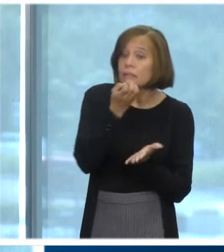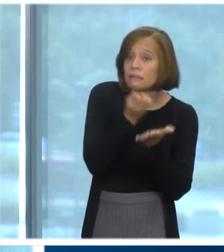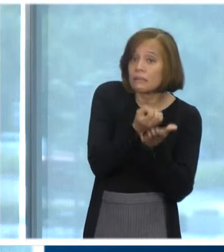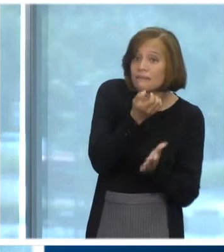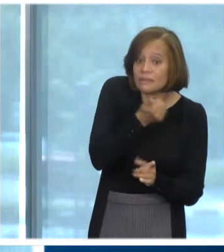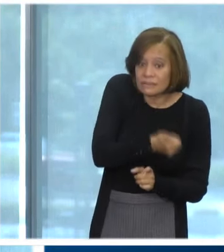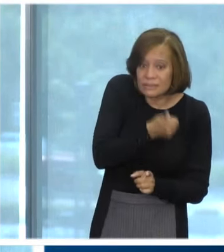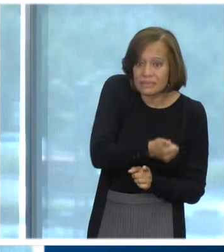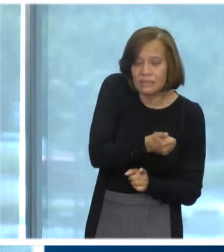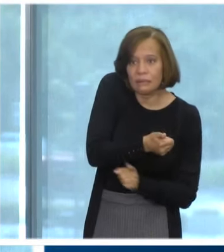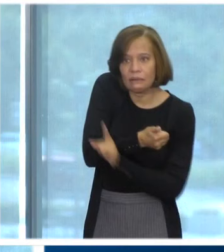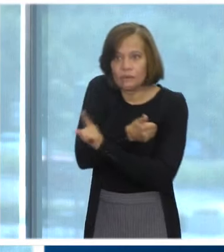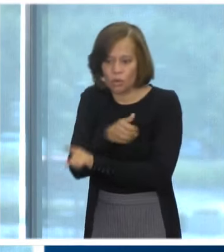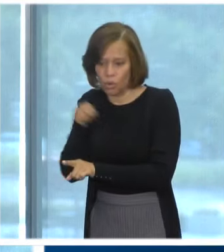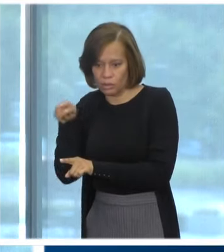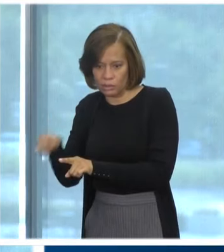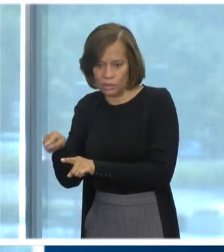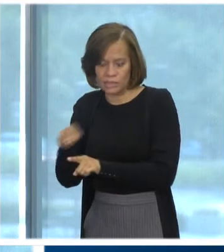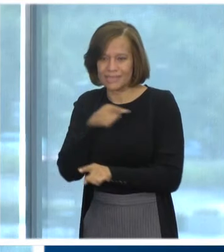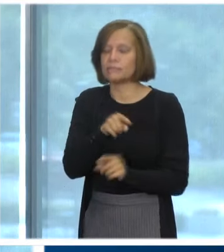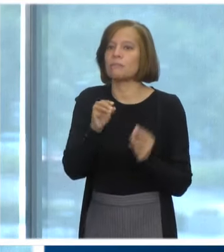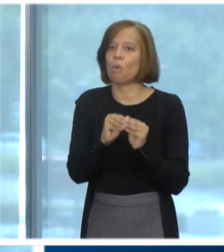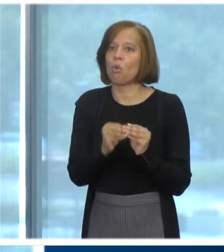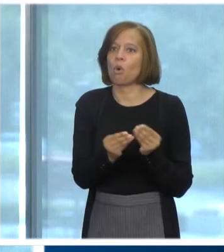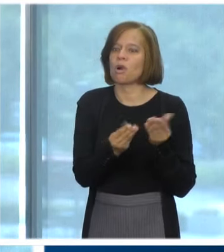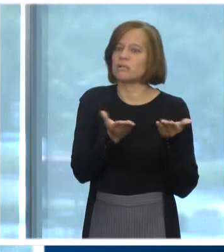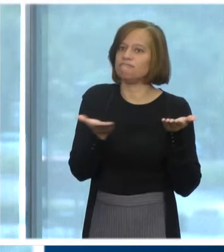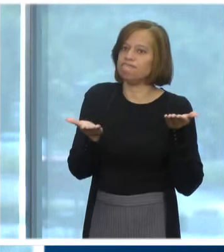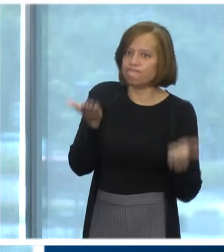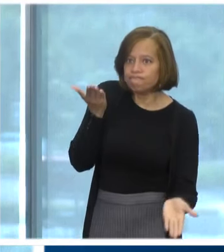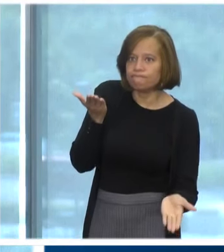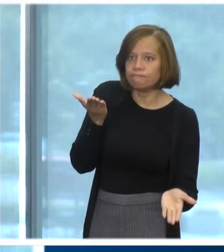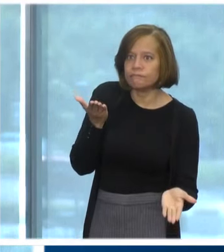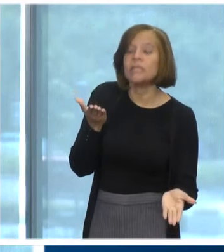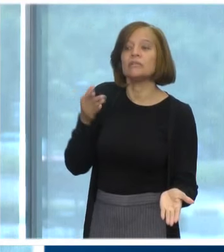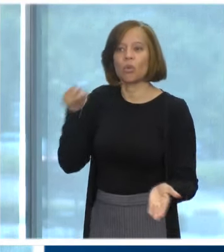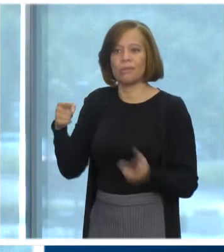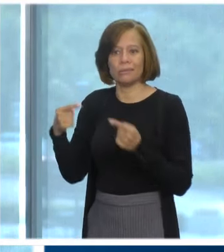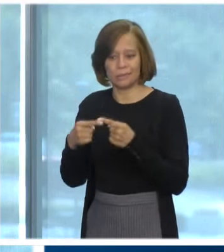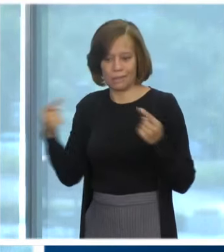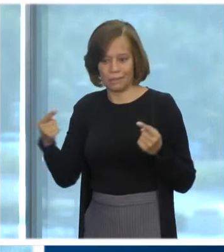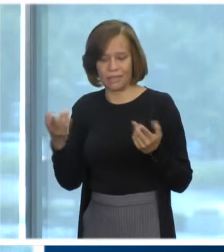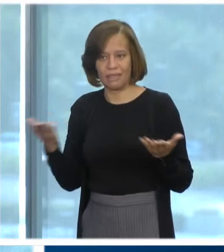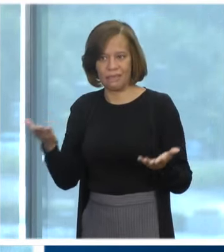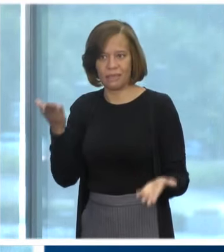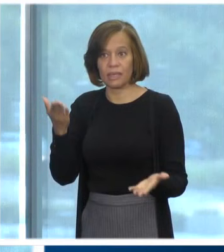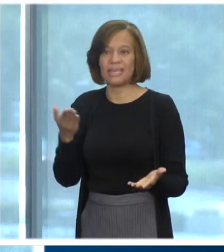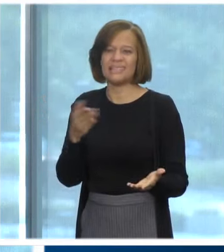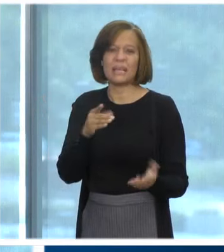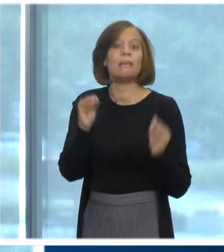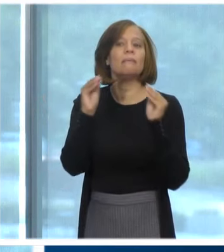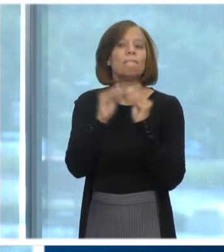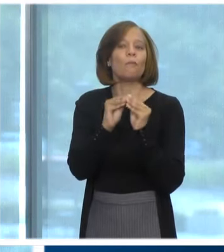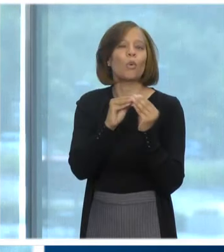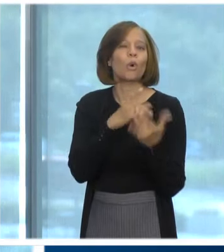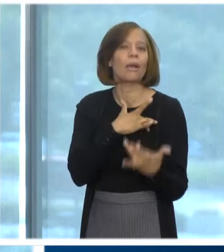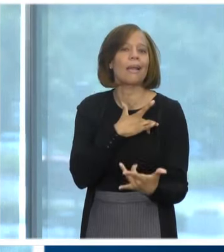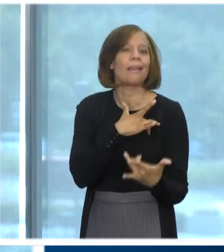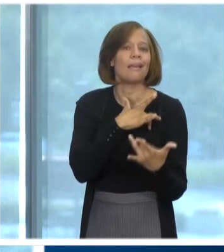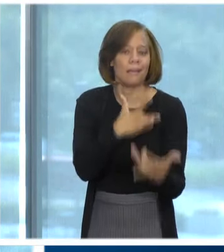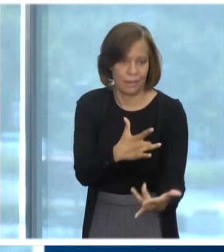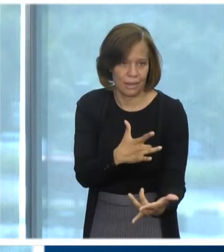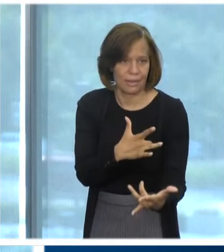which outweighs or overbalances in one's mind the opposing evidence. Simply put, it's more likely than not that